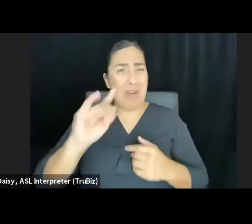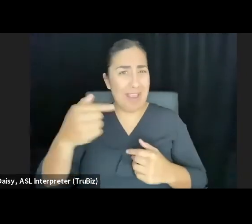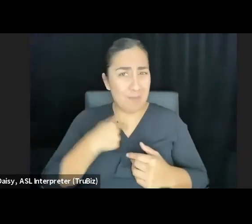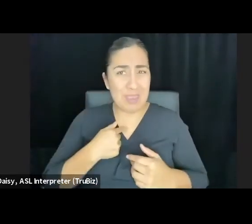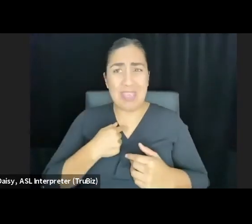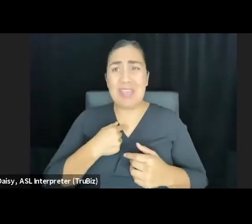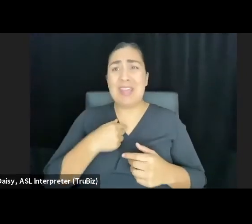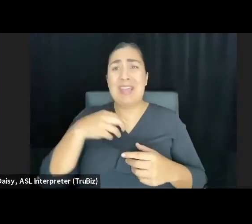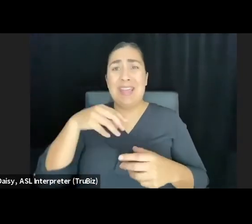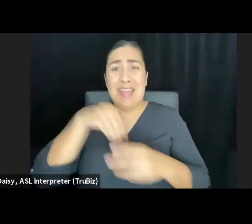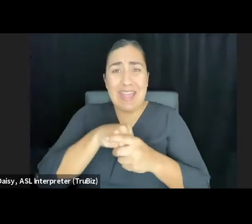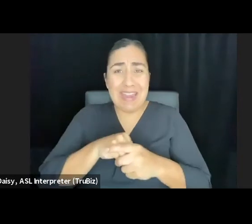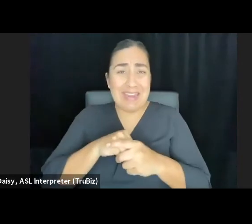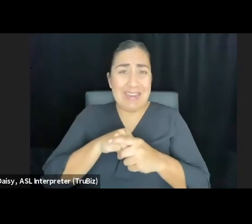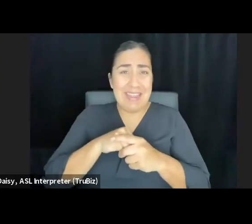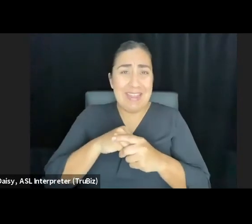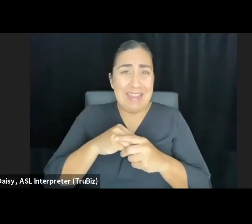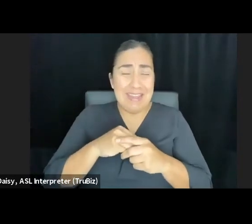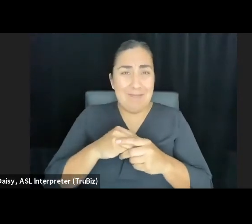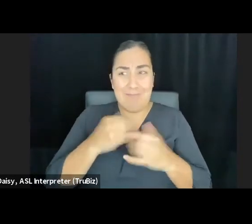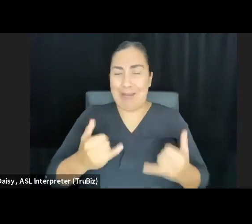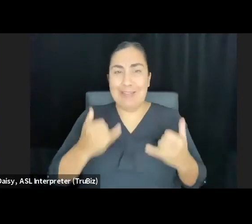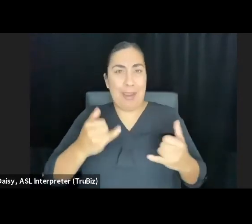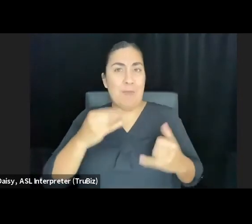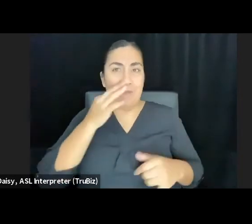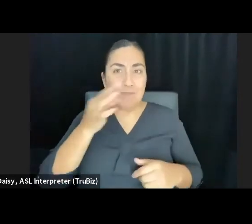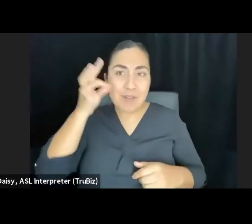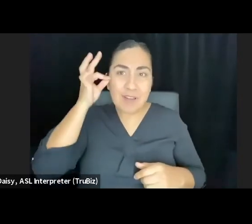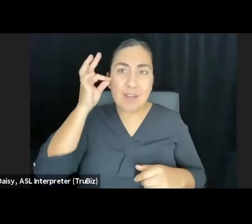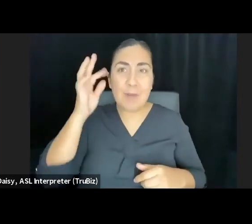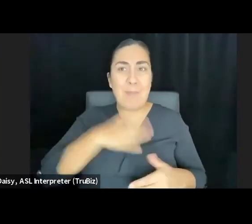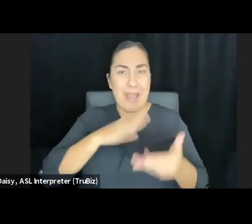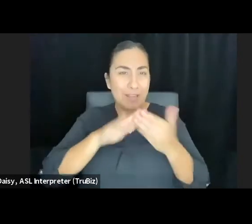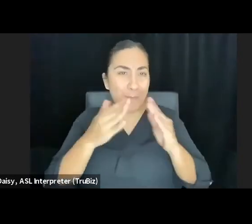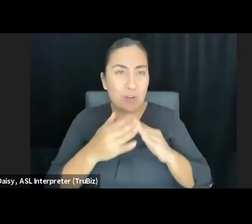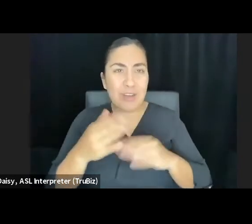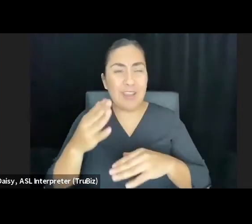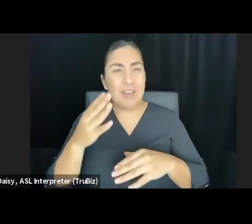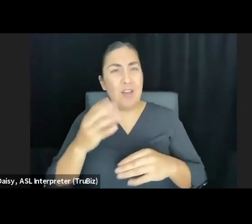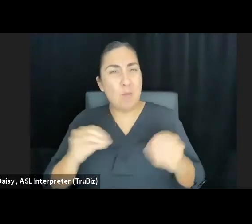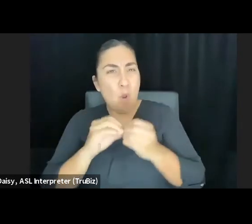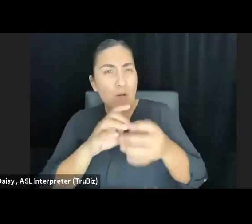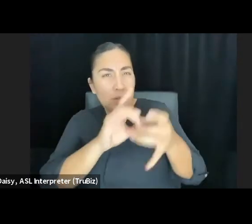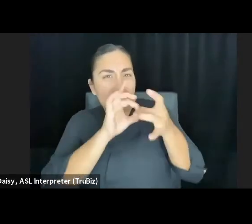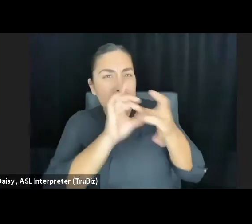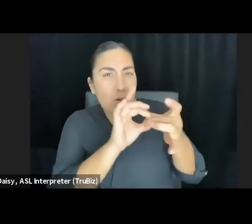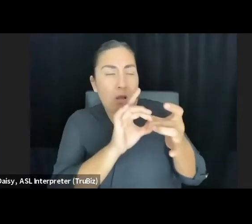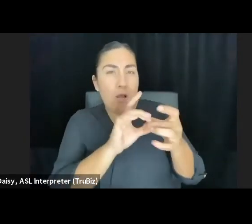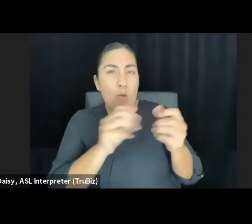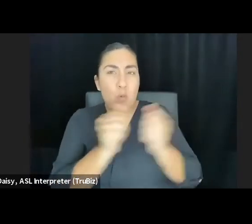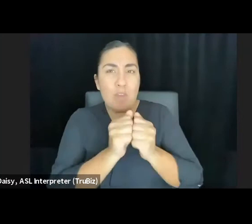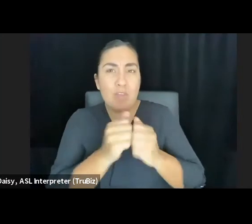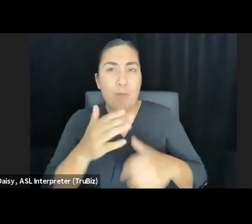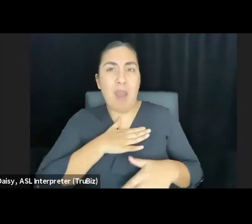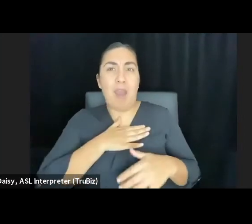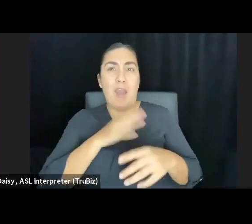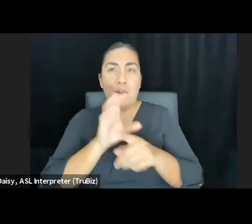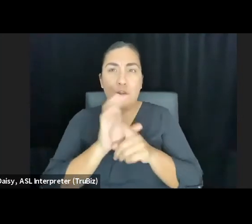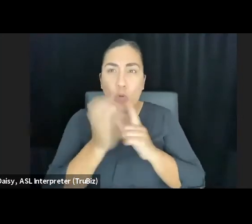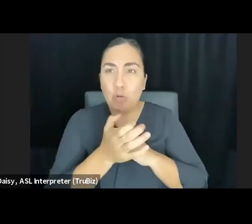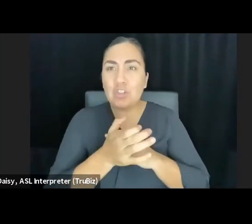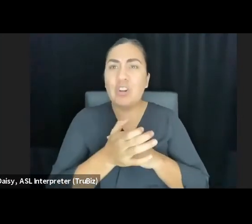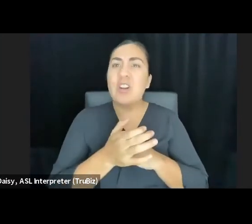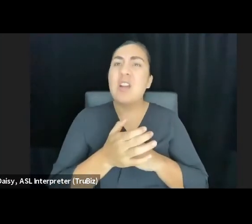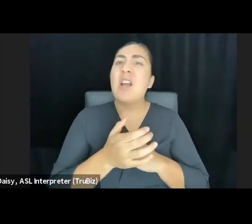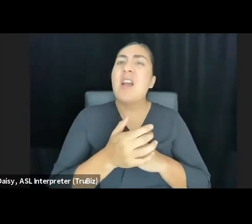So I stopped doing theater for about 6 years. And it wasn't until, fast forward to I was 26 and I